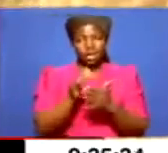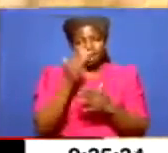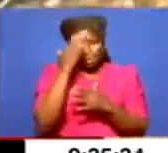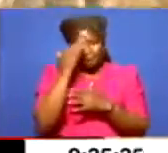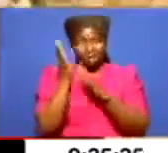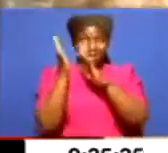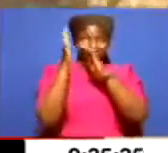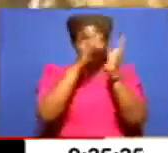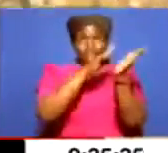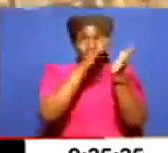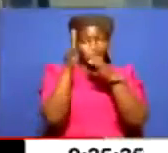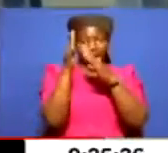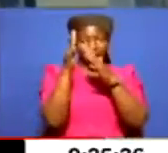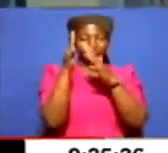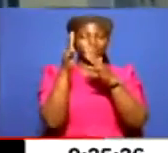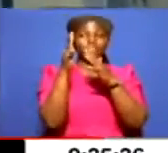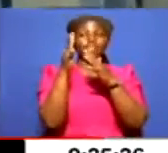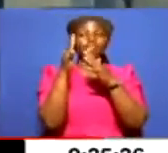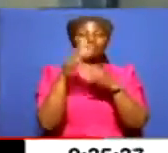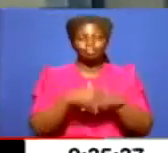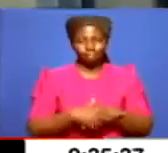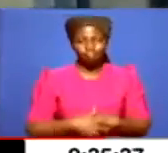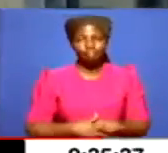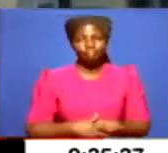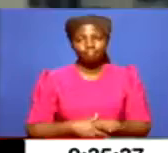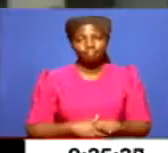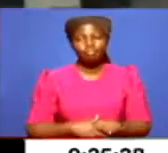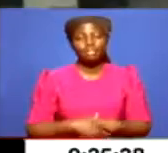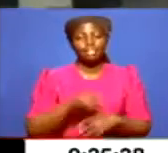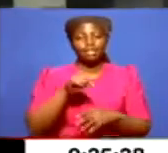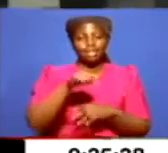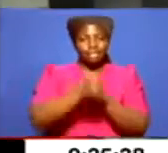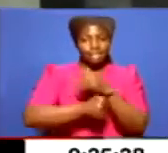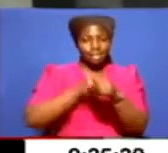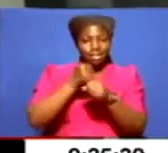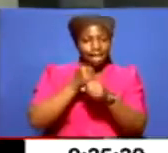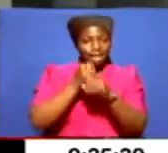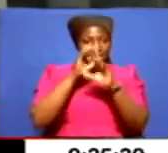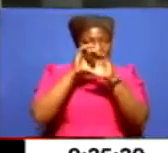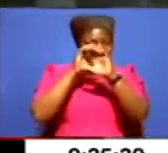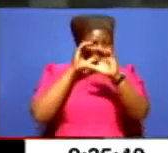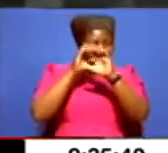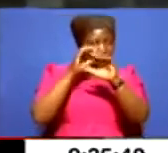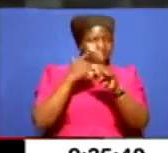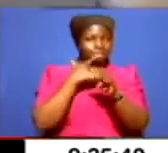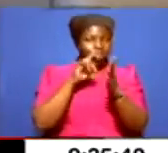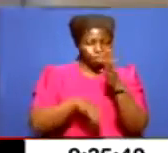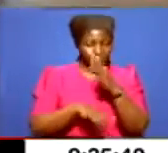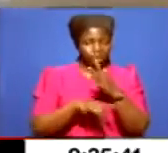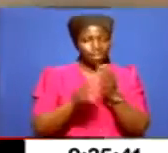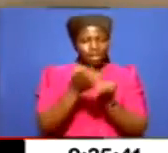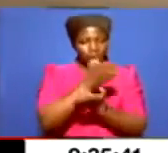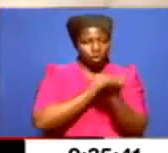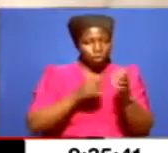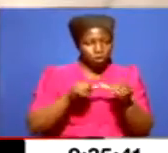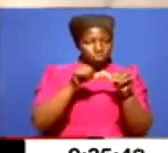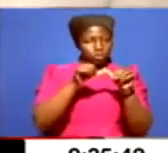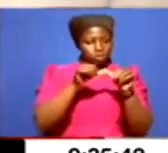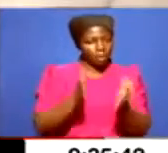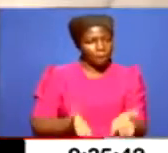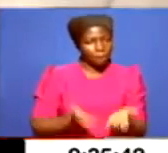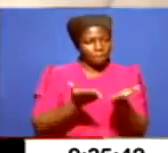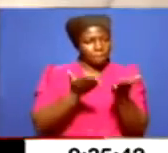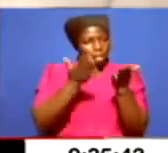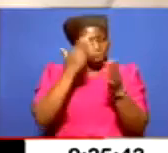patterns. This year, central bank projects that the economy will continue the positive path, mainly fueled by recovery in